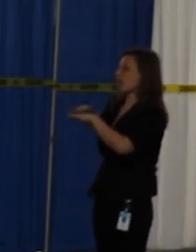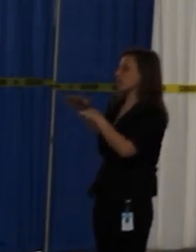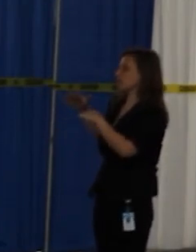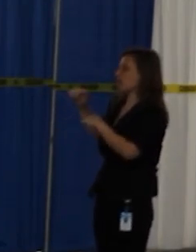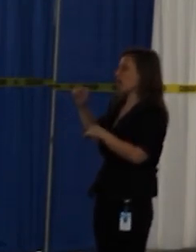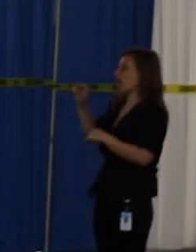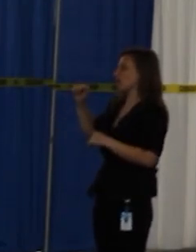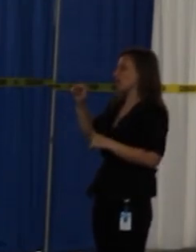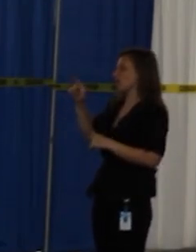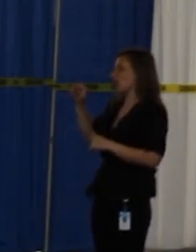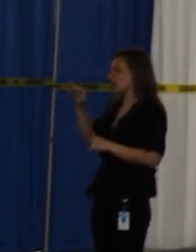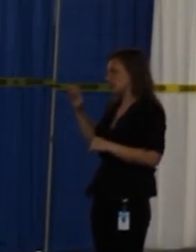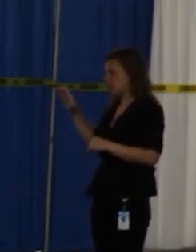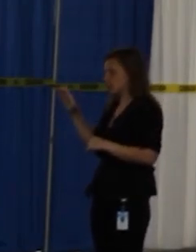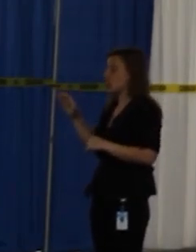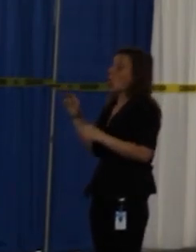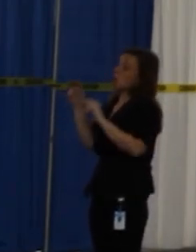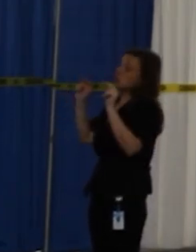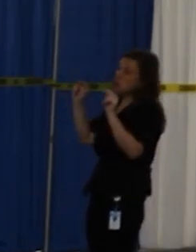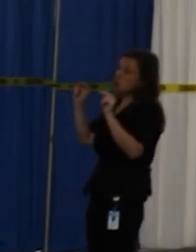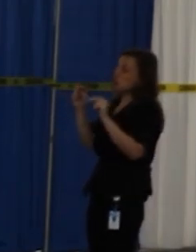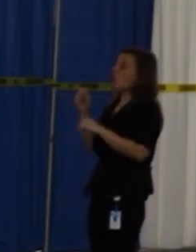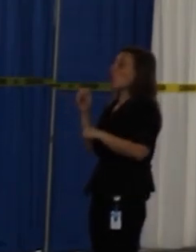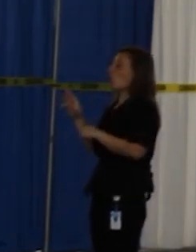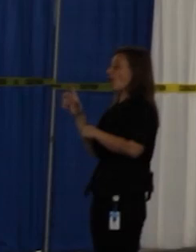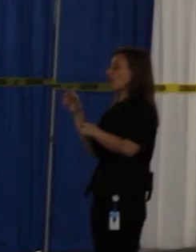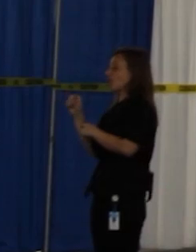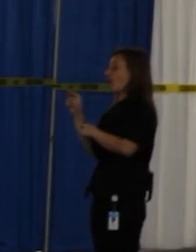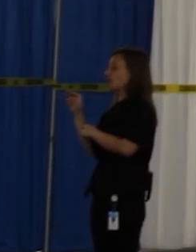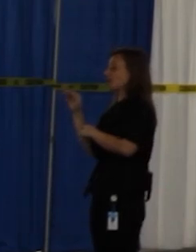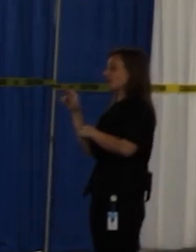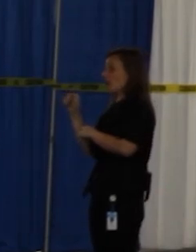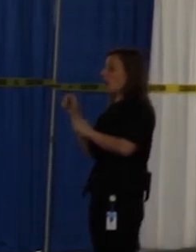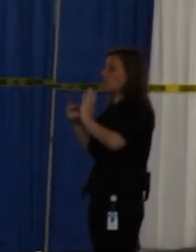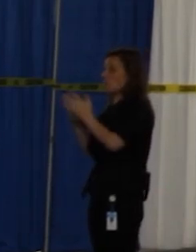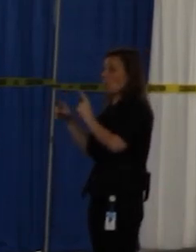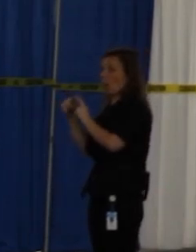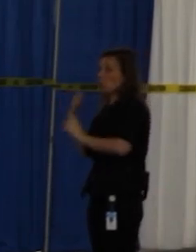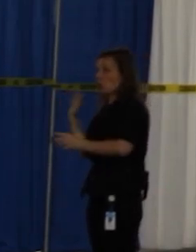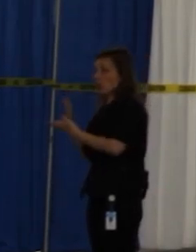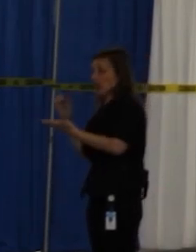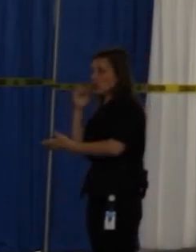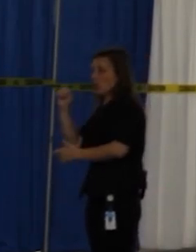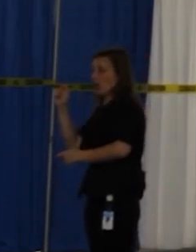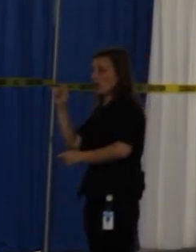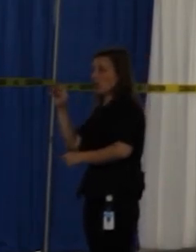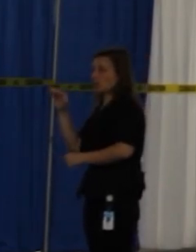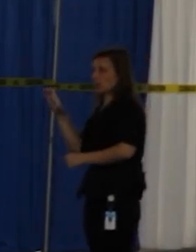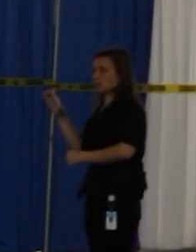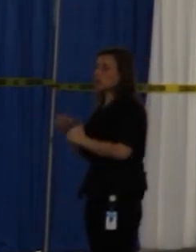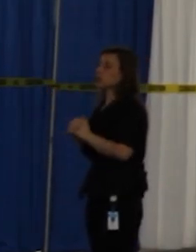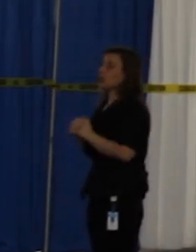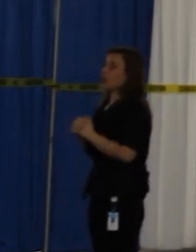So neutral or La Nina is a positive for development in the Atlantic. So the only thing that could slow down our